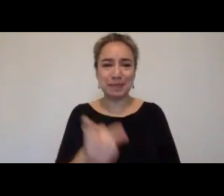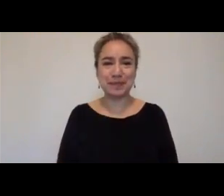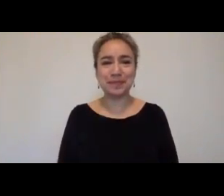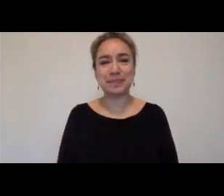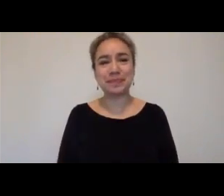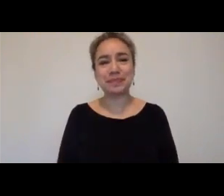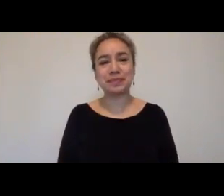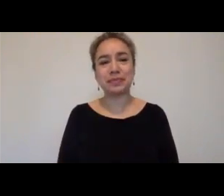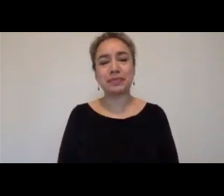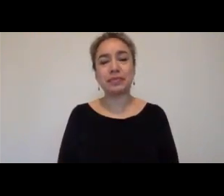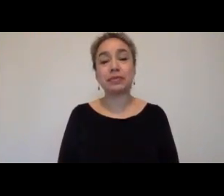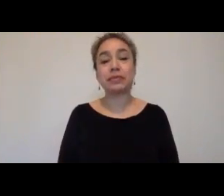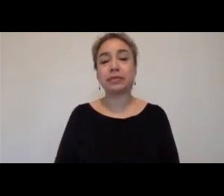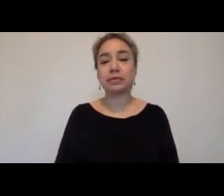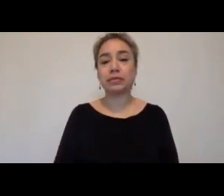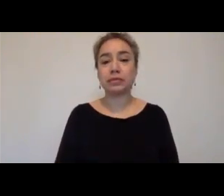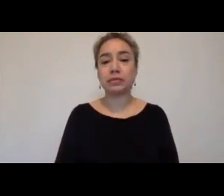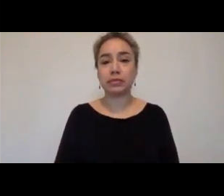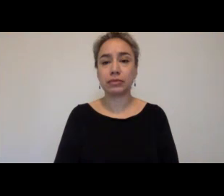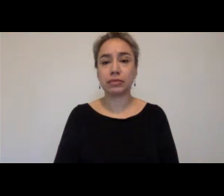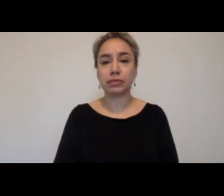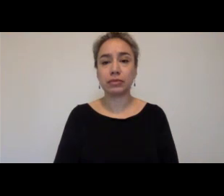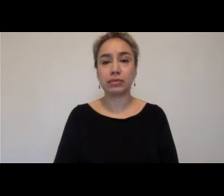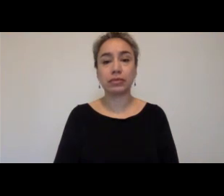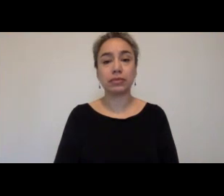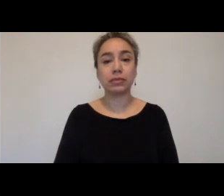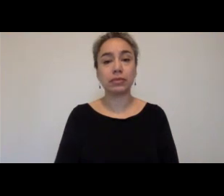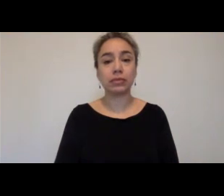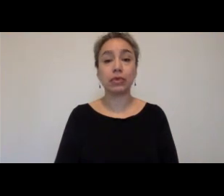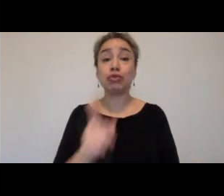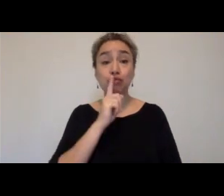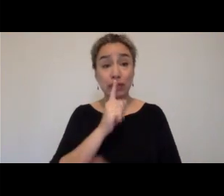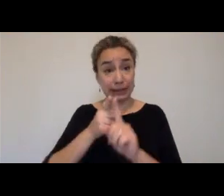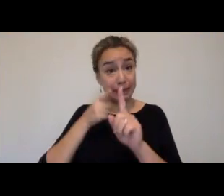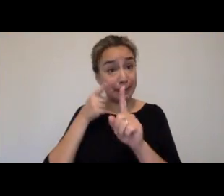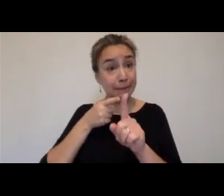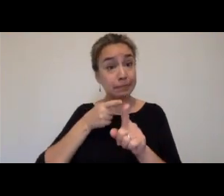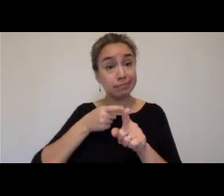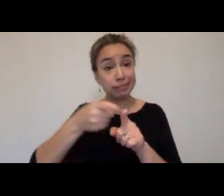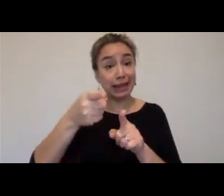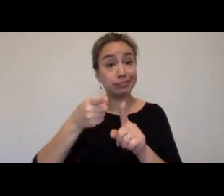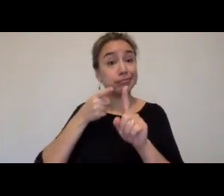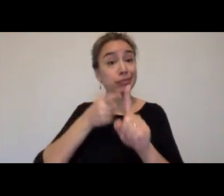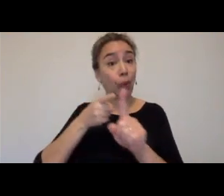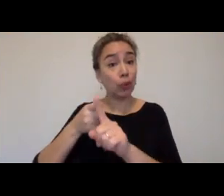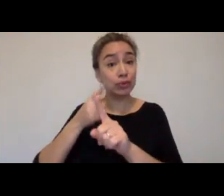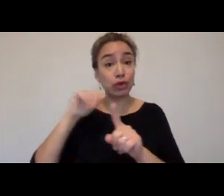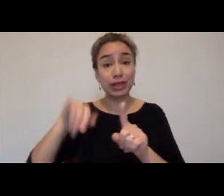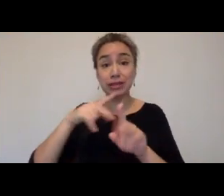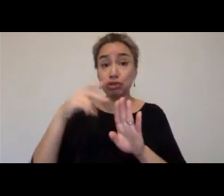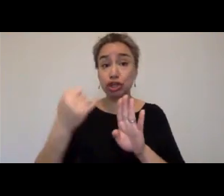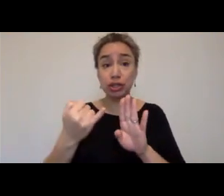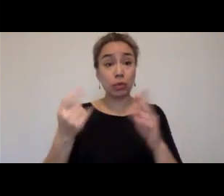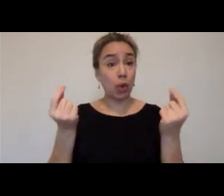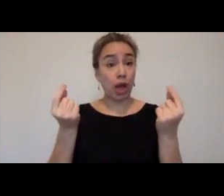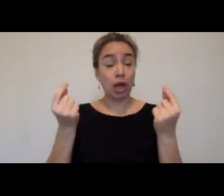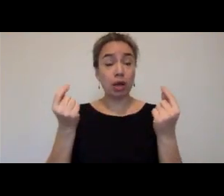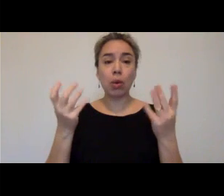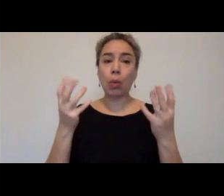So the main big picture goals of this project are to raise awareness of